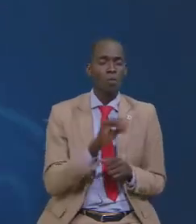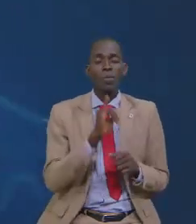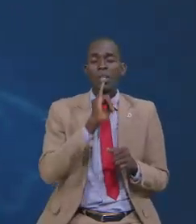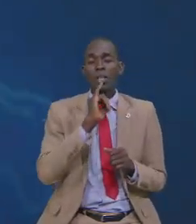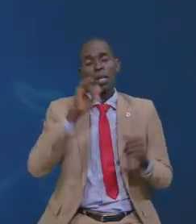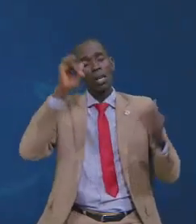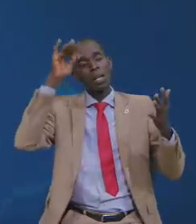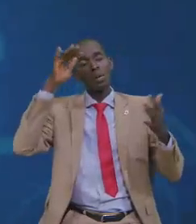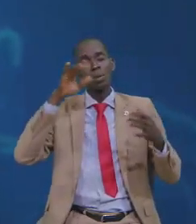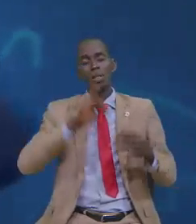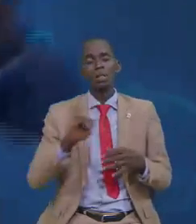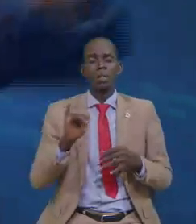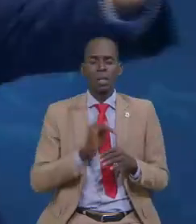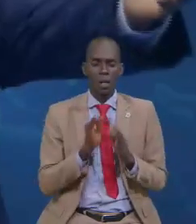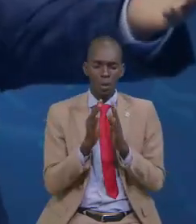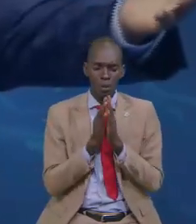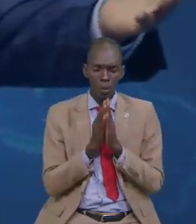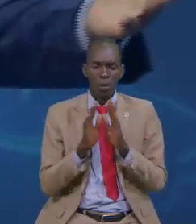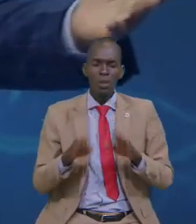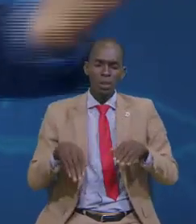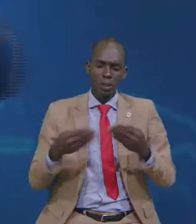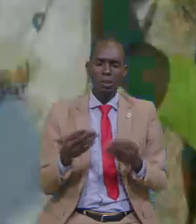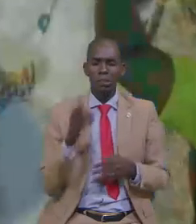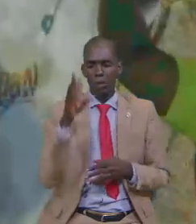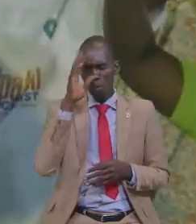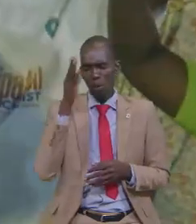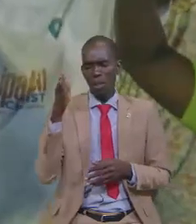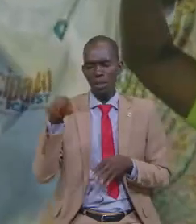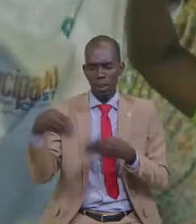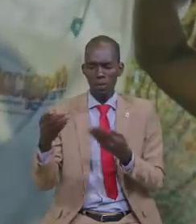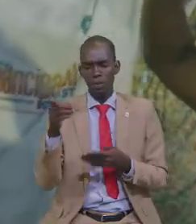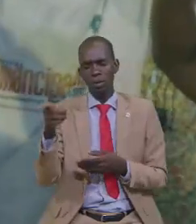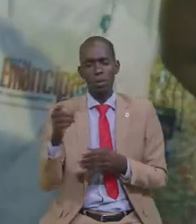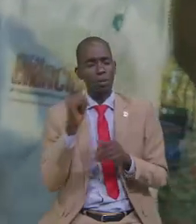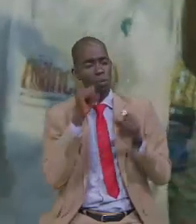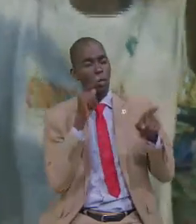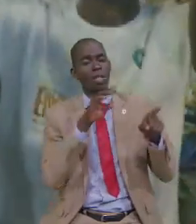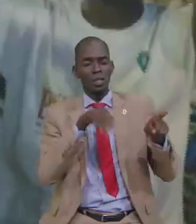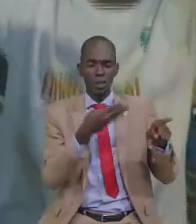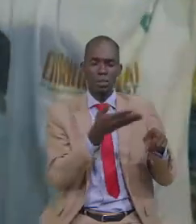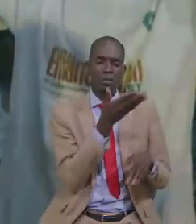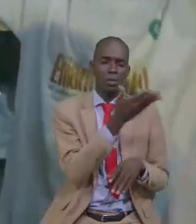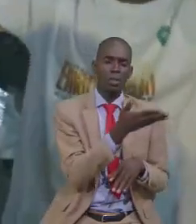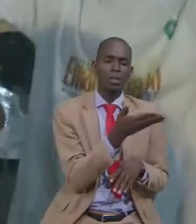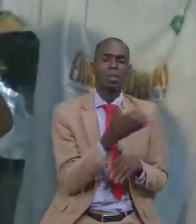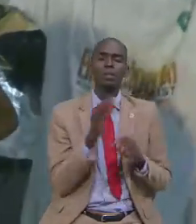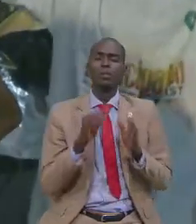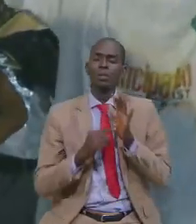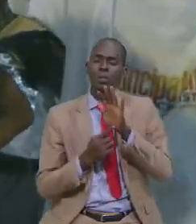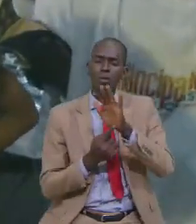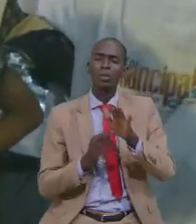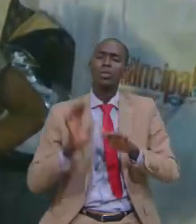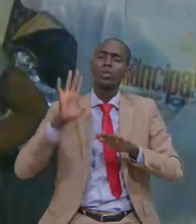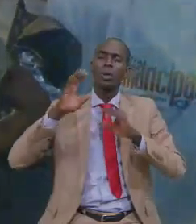expecting. I pray, give him there. Give her there. Manifest the power